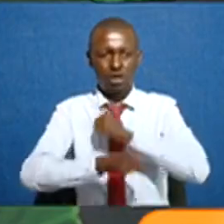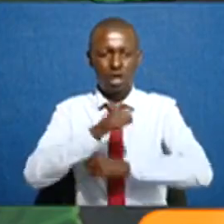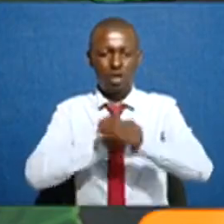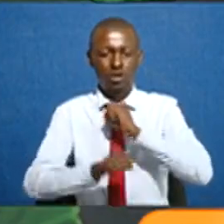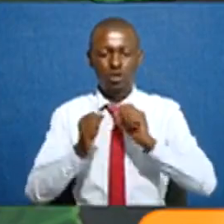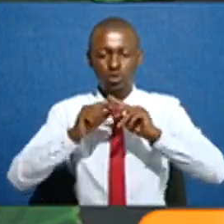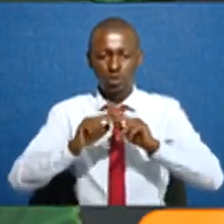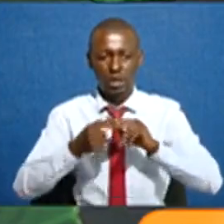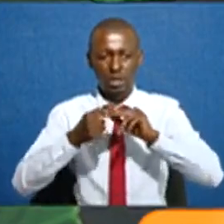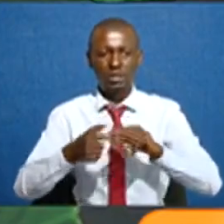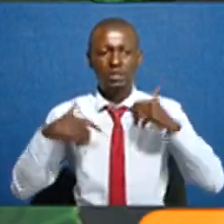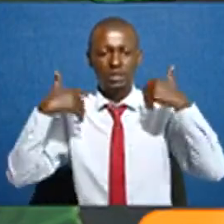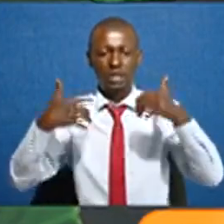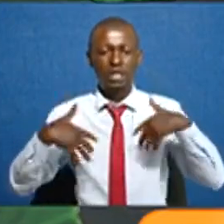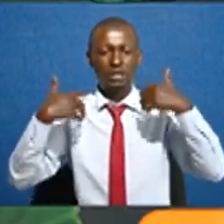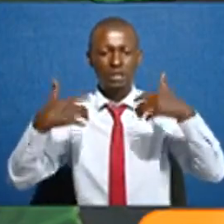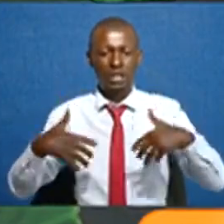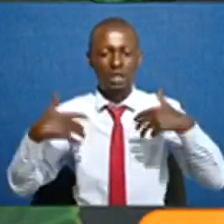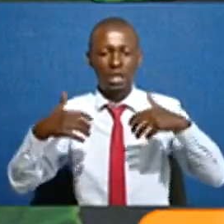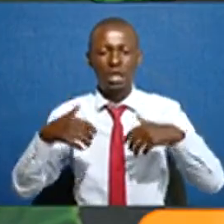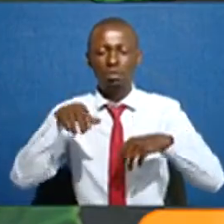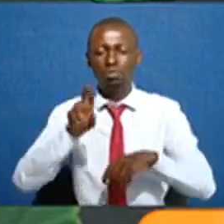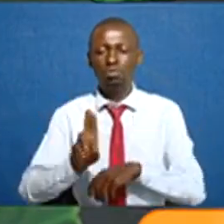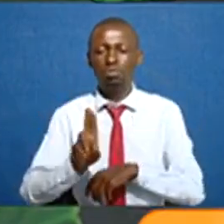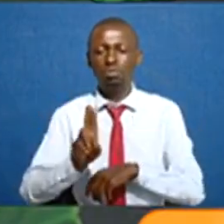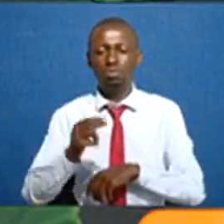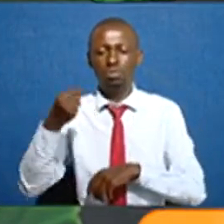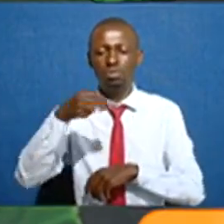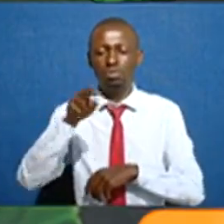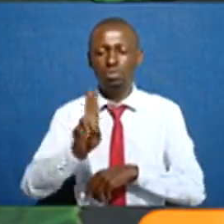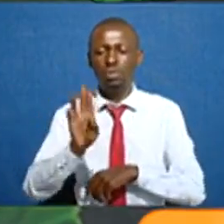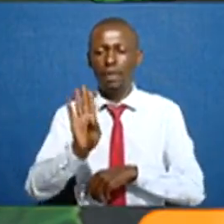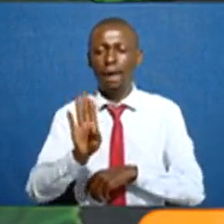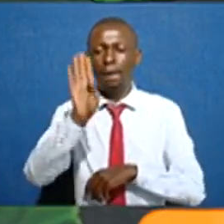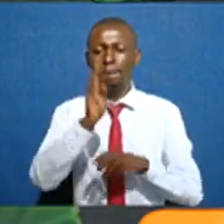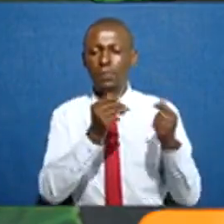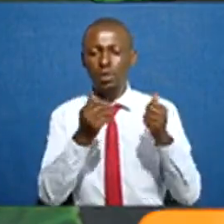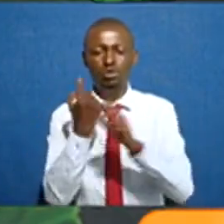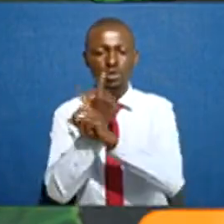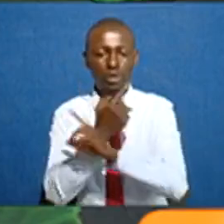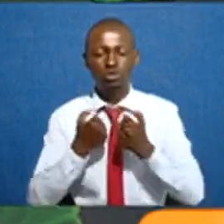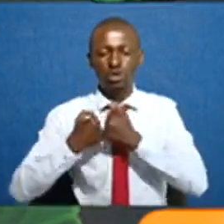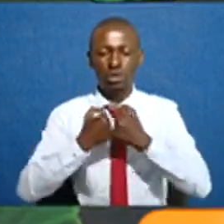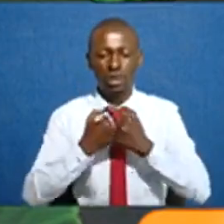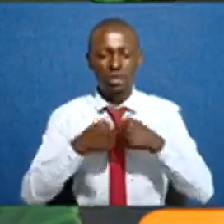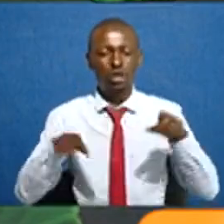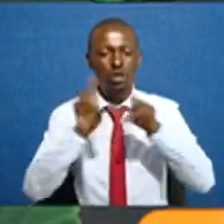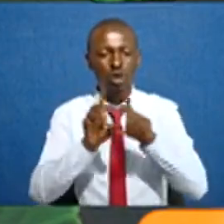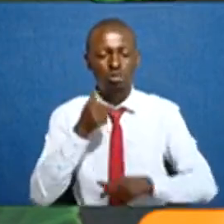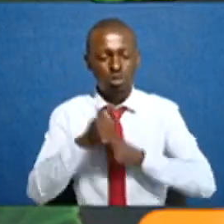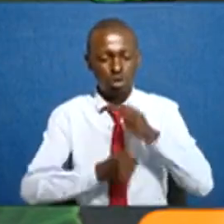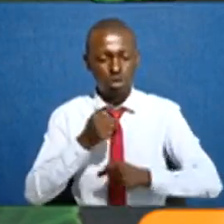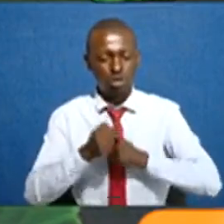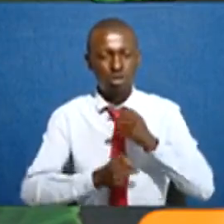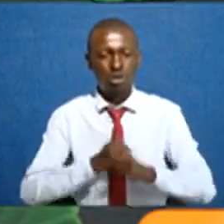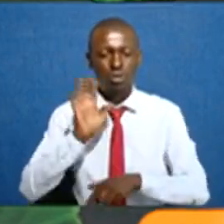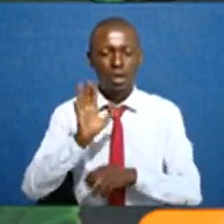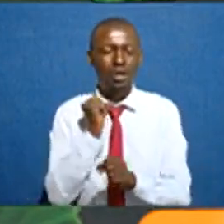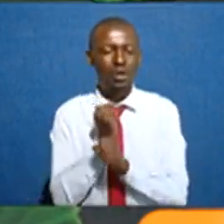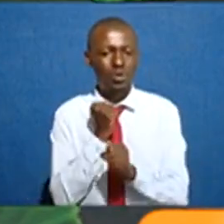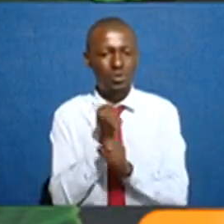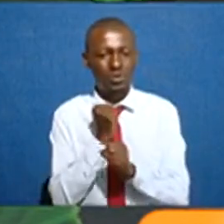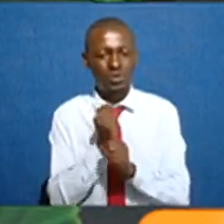of aggregation hubs to address such challenges and enable them to maintain their ventures. Now, our